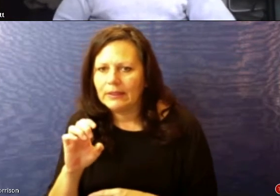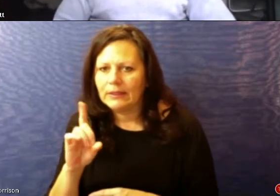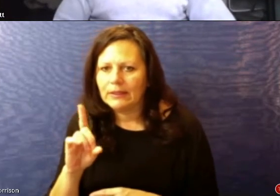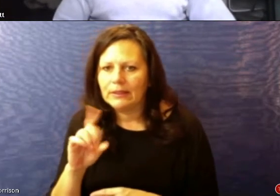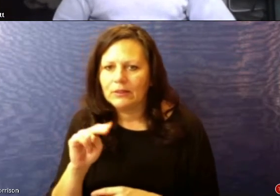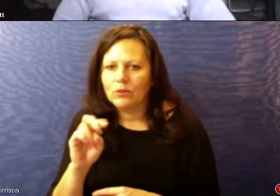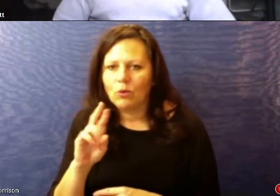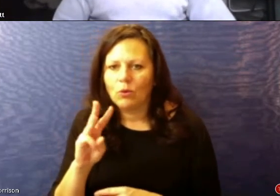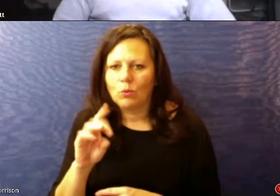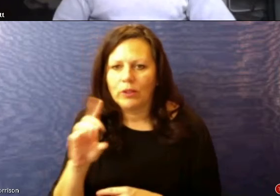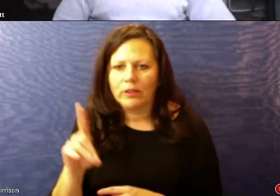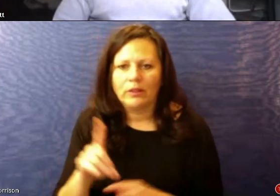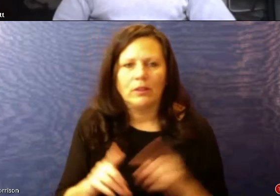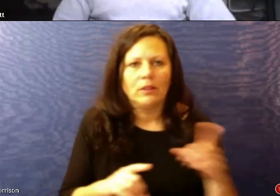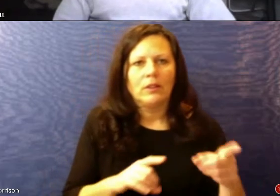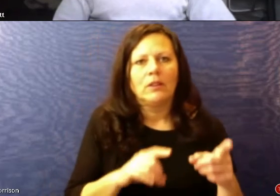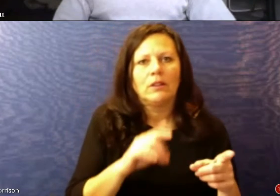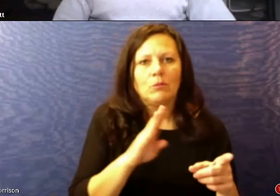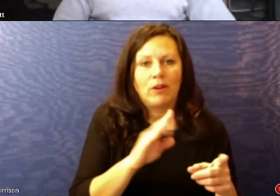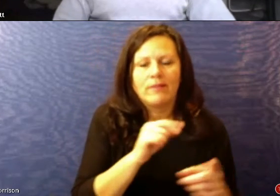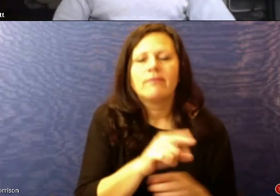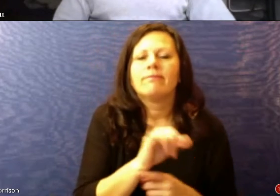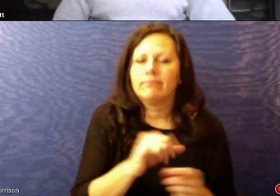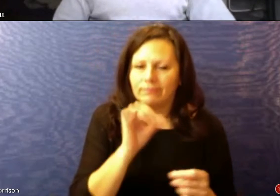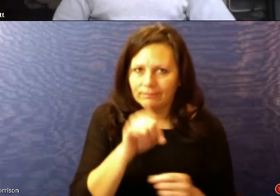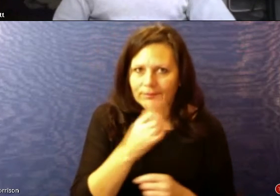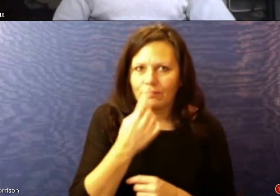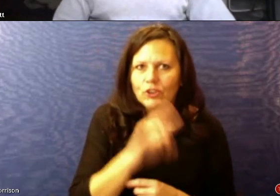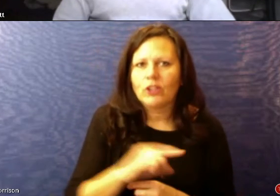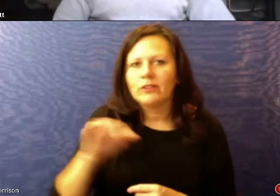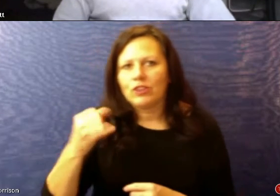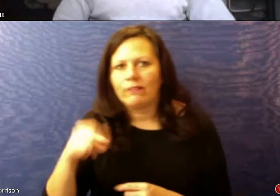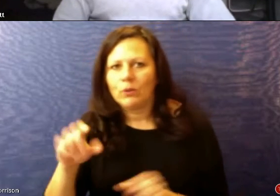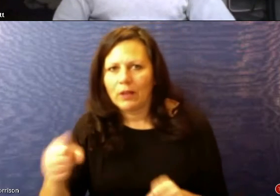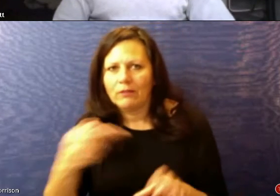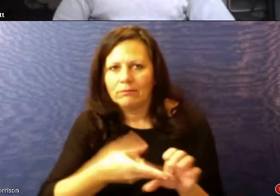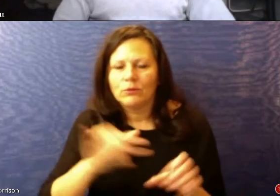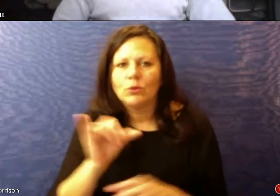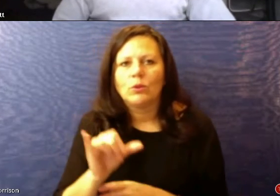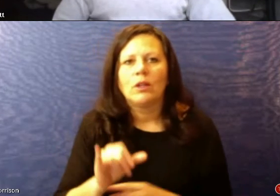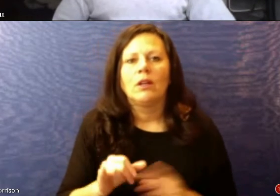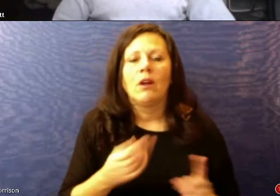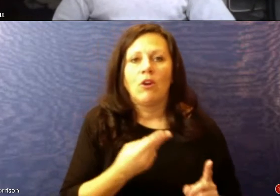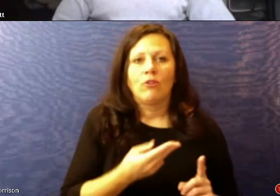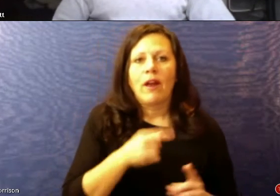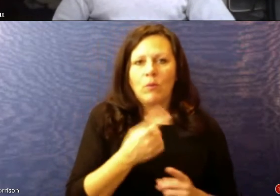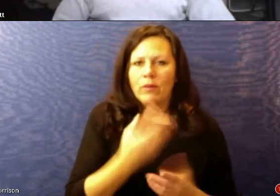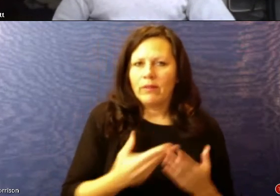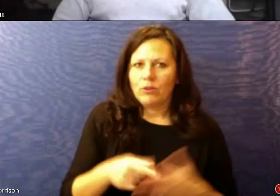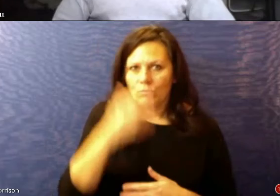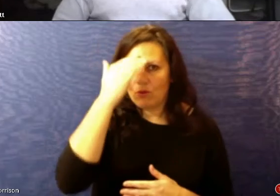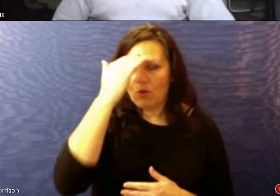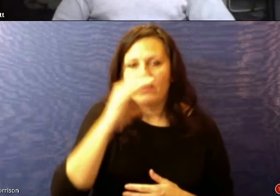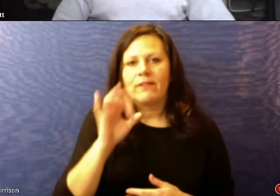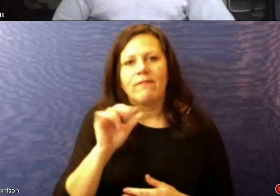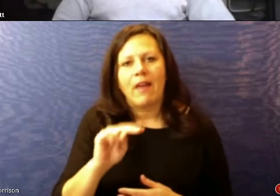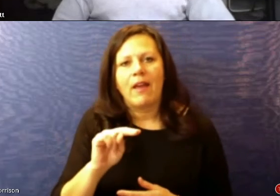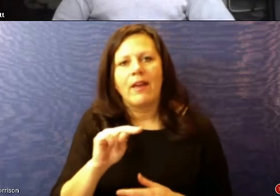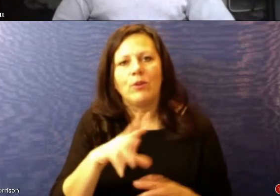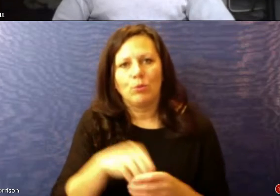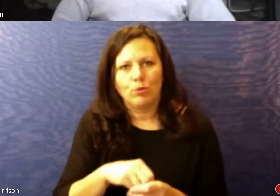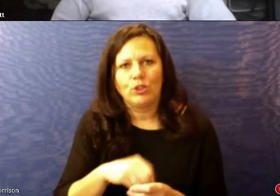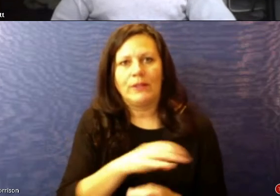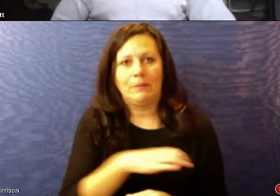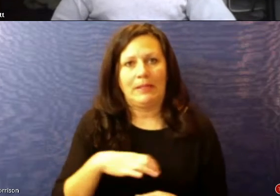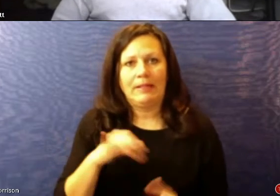there's so many things, and Jeff can jump in here too, but one of the things, as you know, Harner Ryan, that the Fan Inclusion Committee is focused